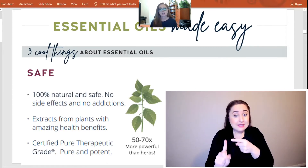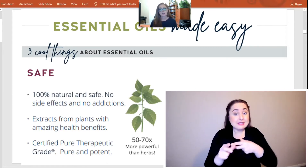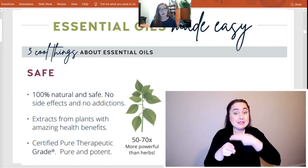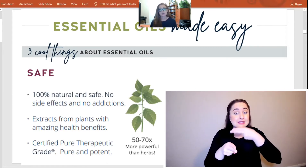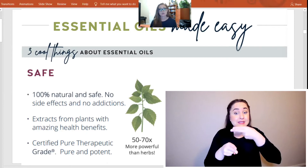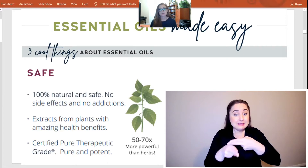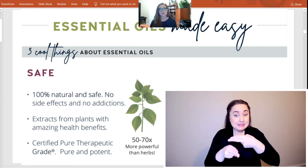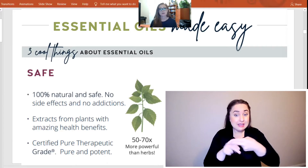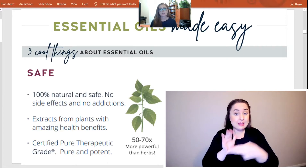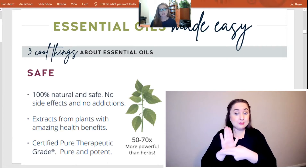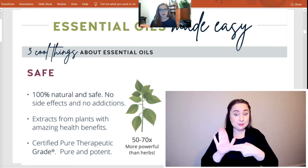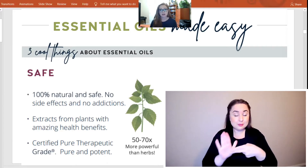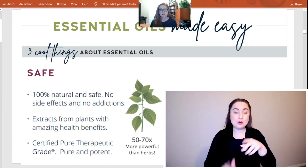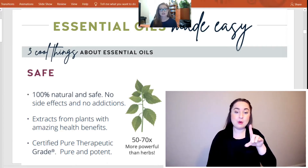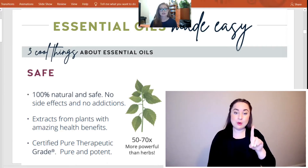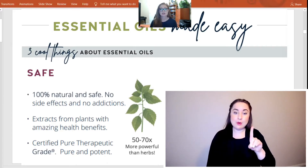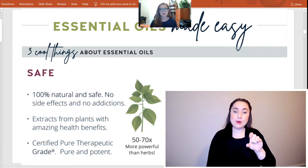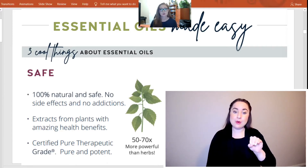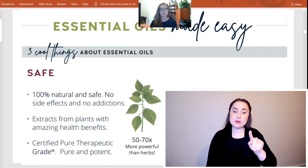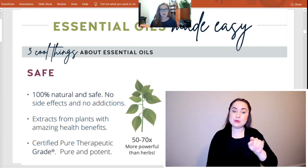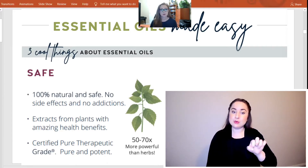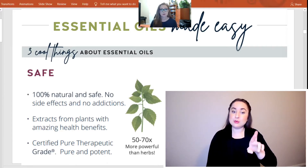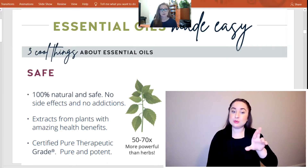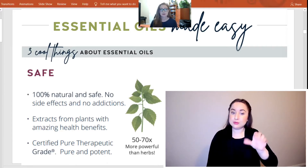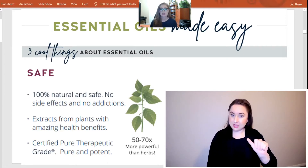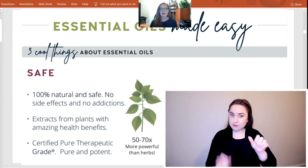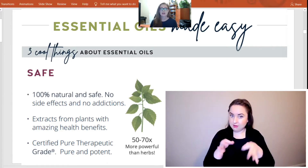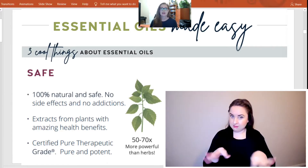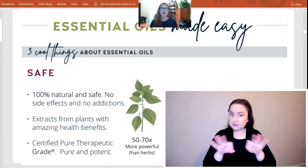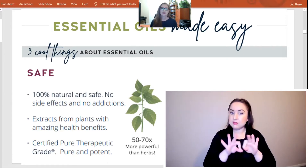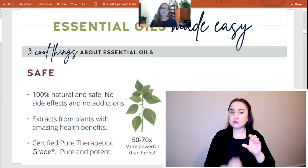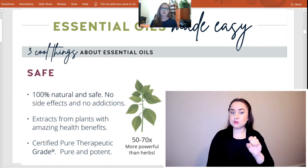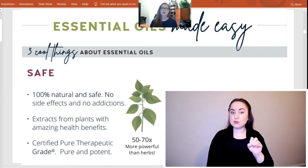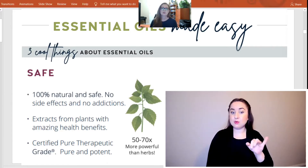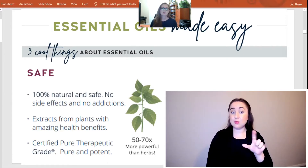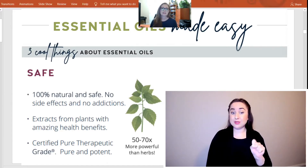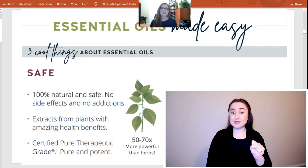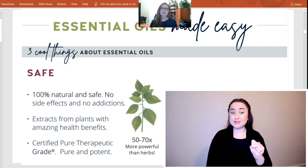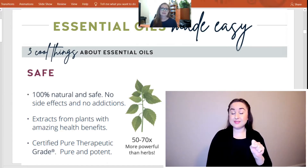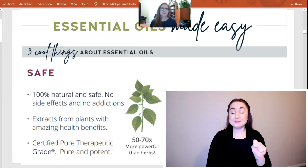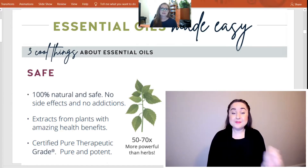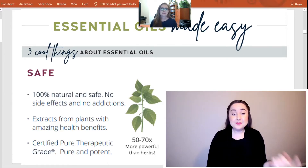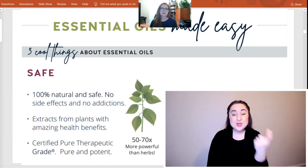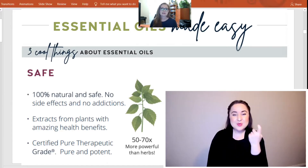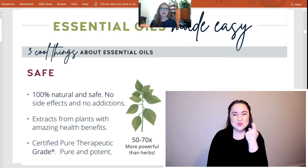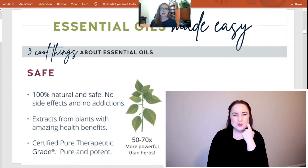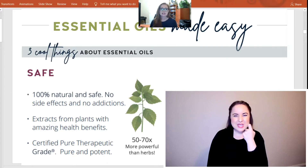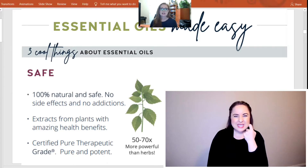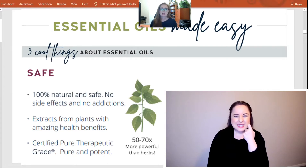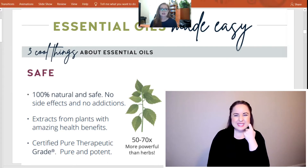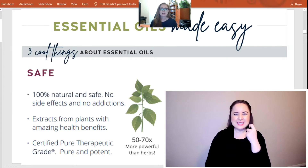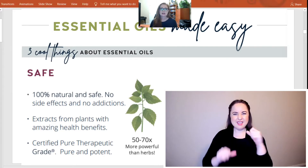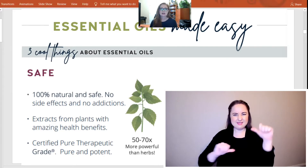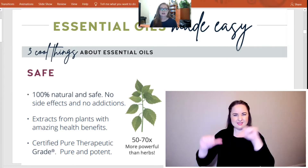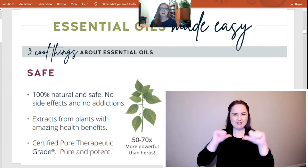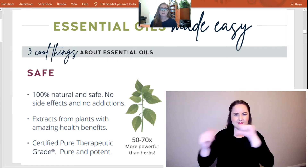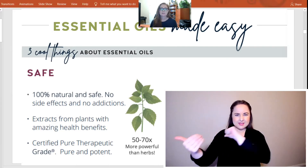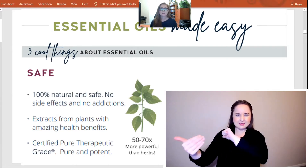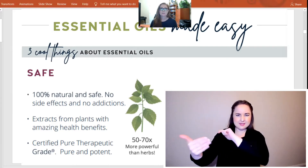talking about doTERRA's essential oils. There was a recent study done